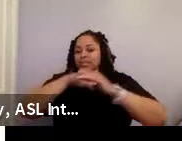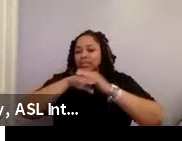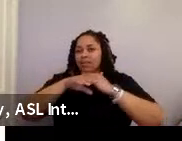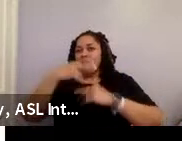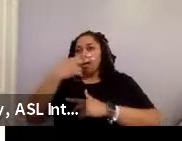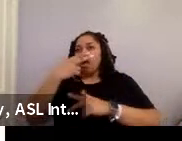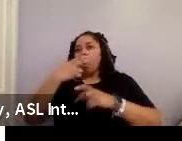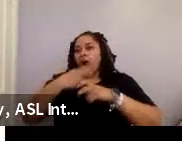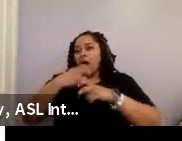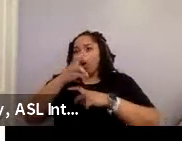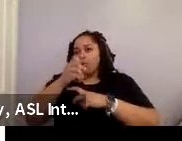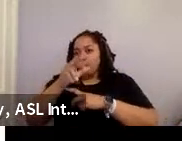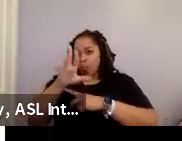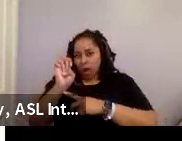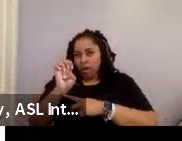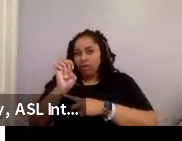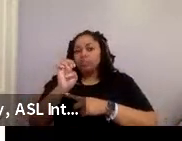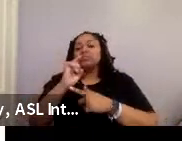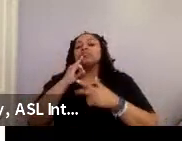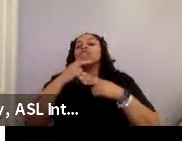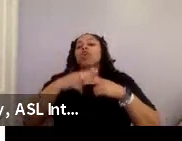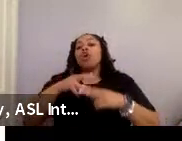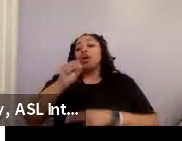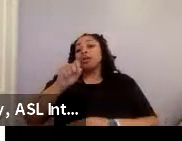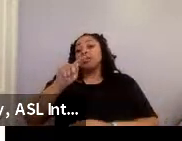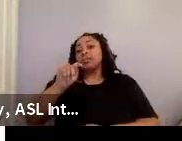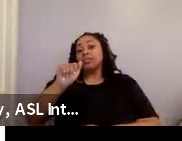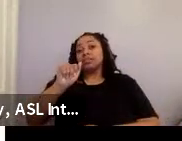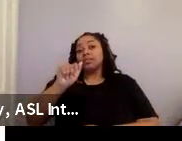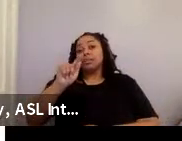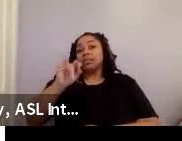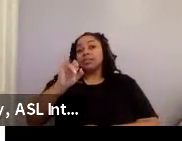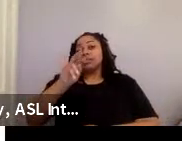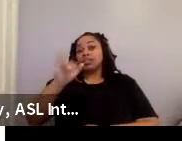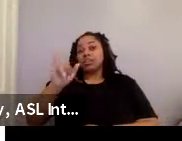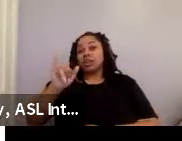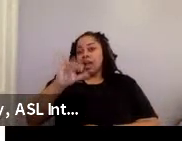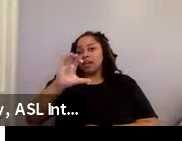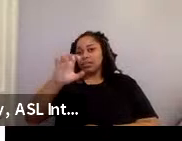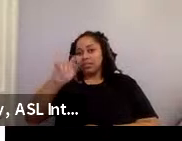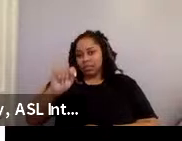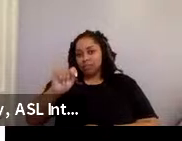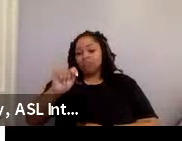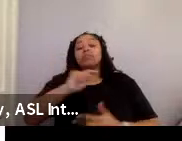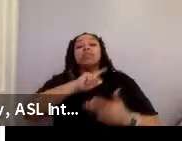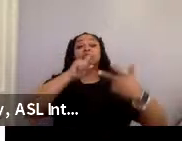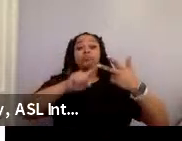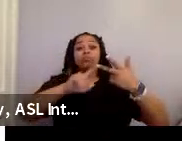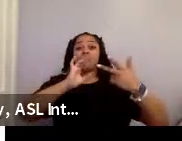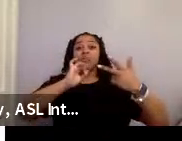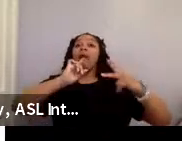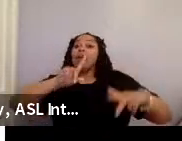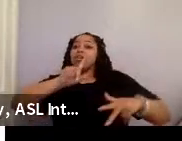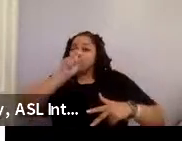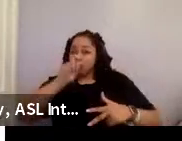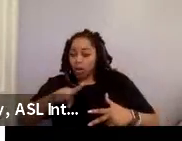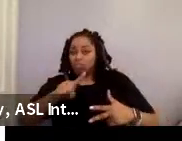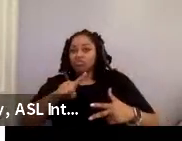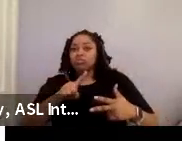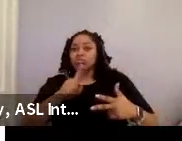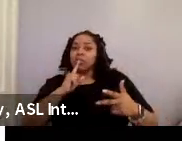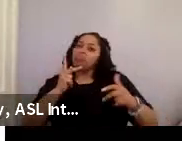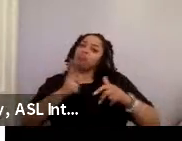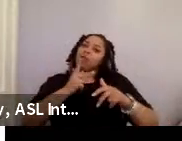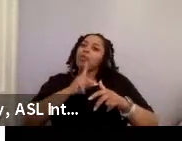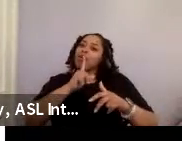hardware, known as Stationary ICT. Then our third section, we will answer questions about hardware. And the primary question,